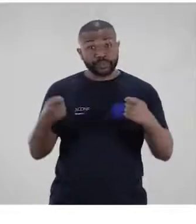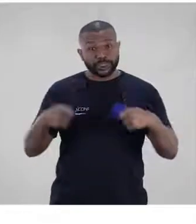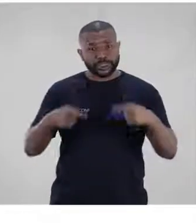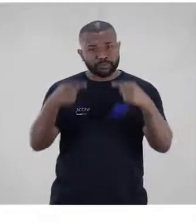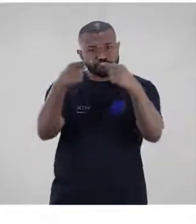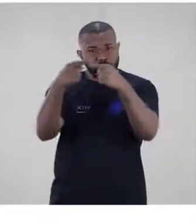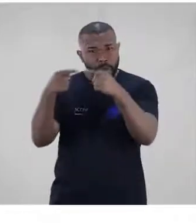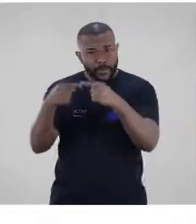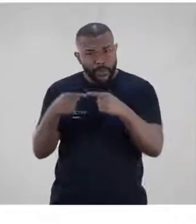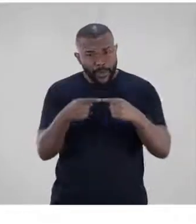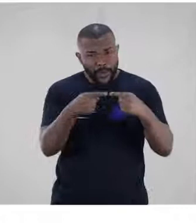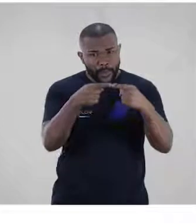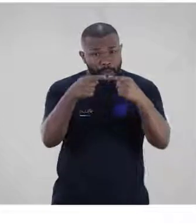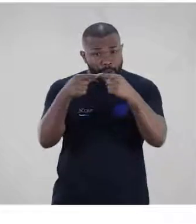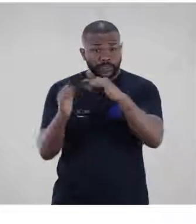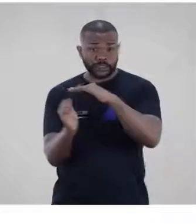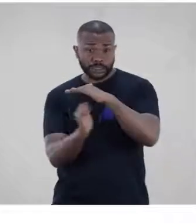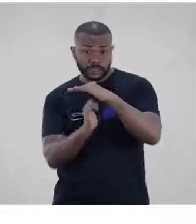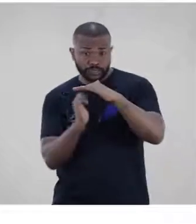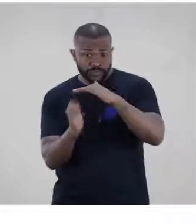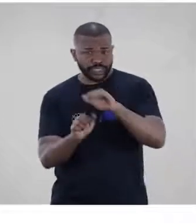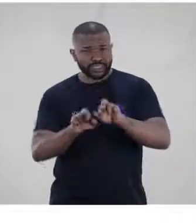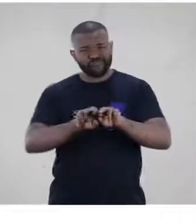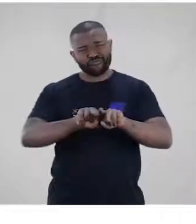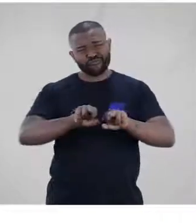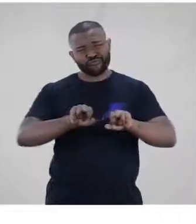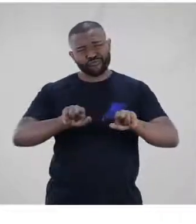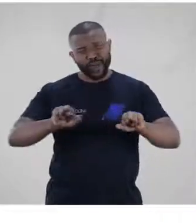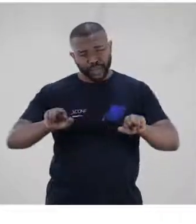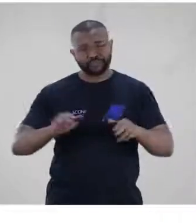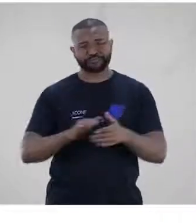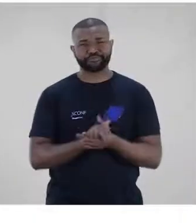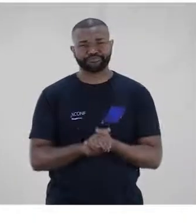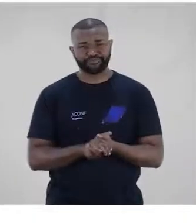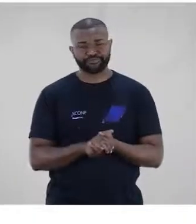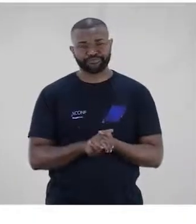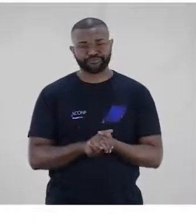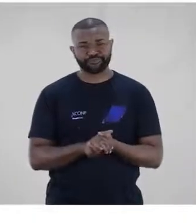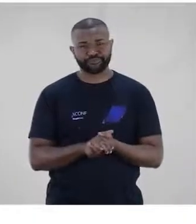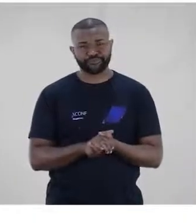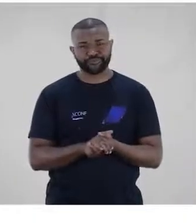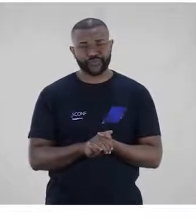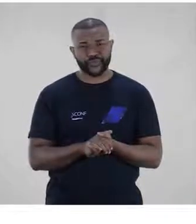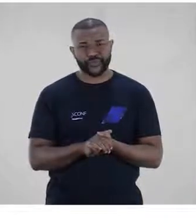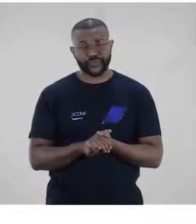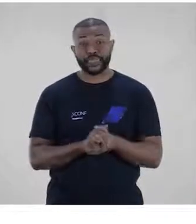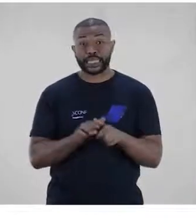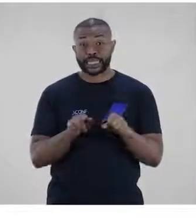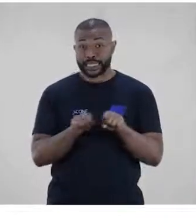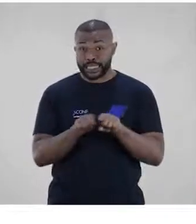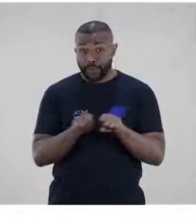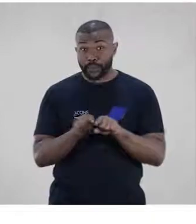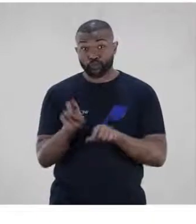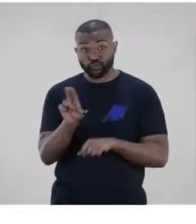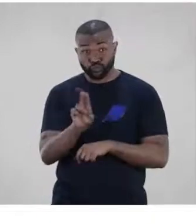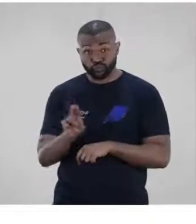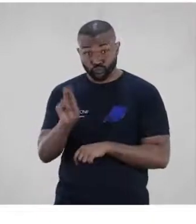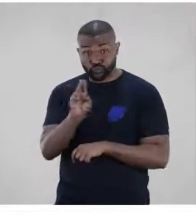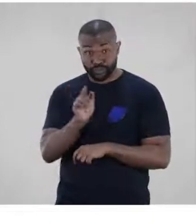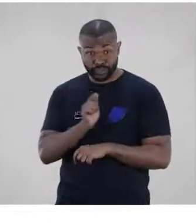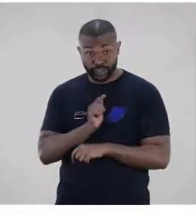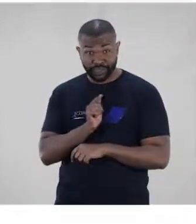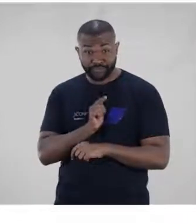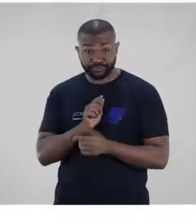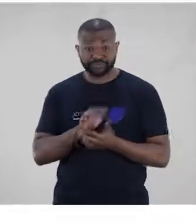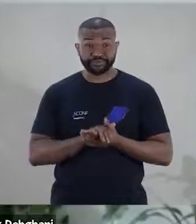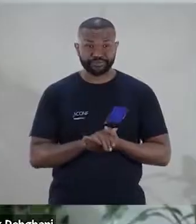to satisfy the needs of the organization across the domains, across the various, use cases